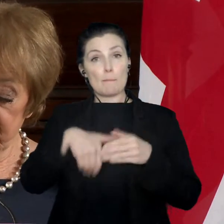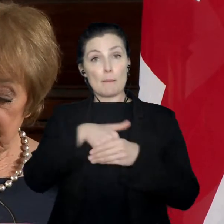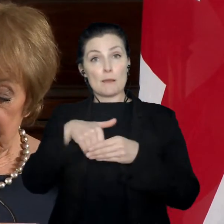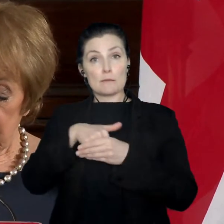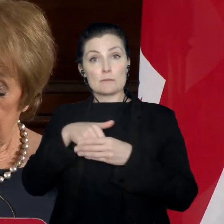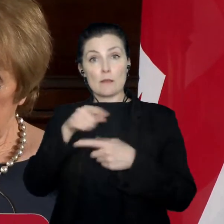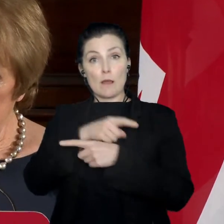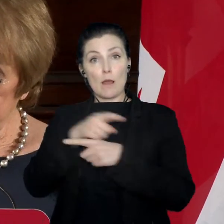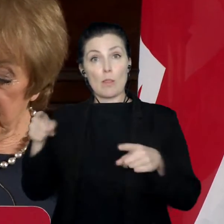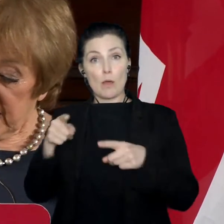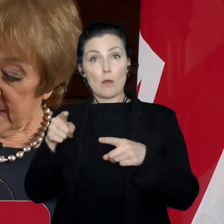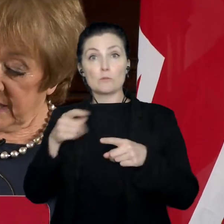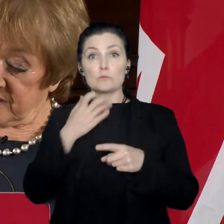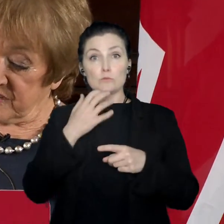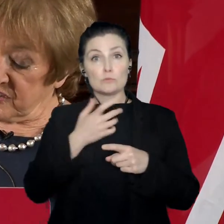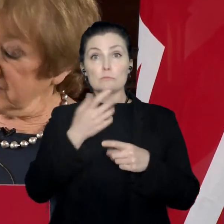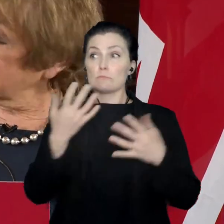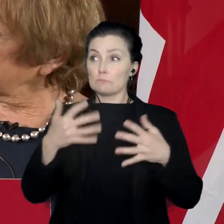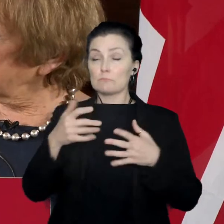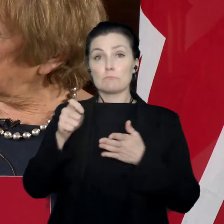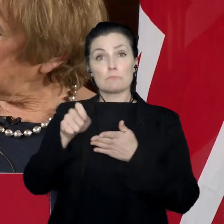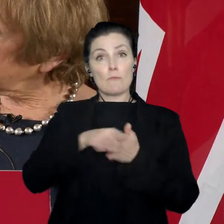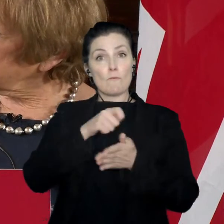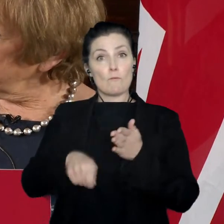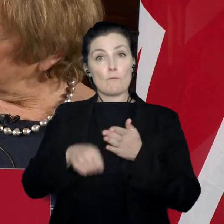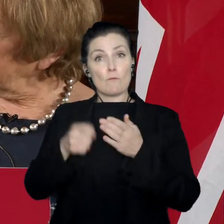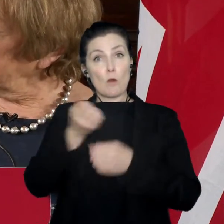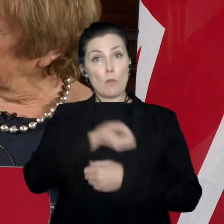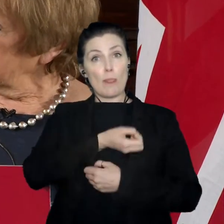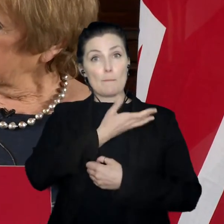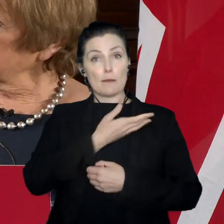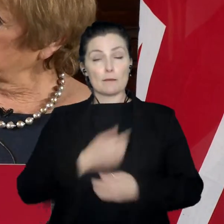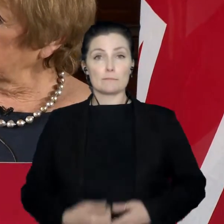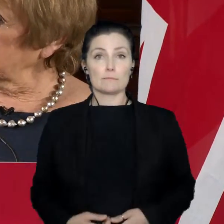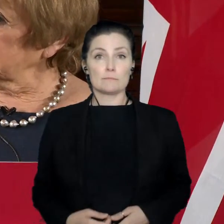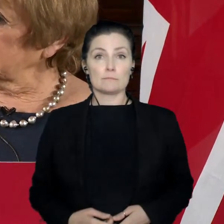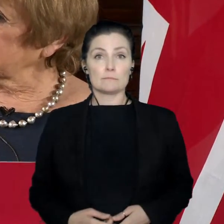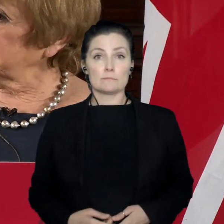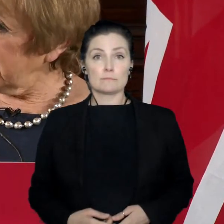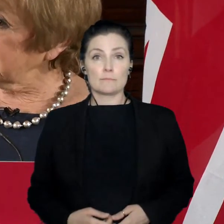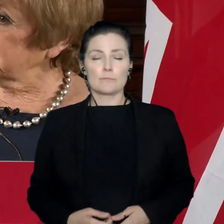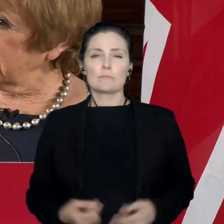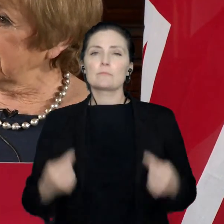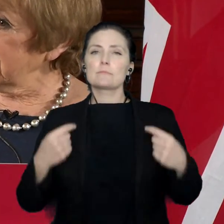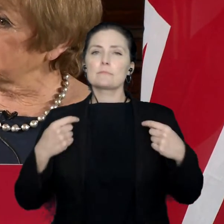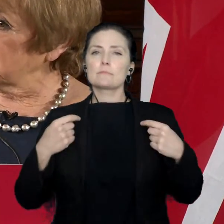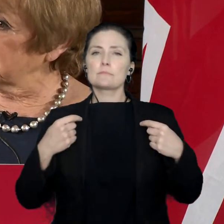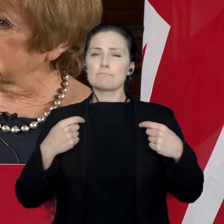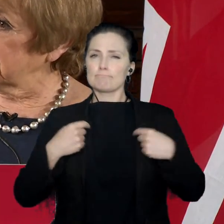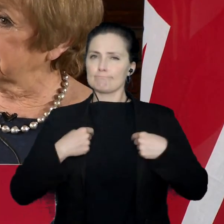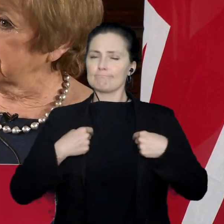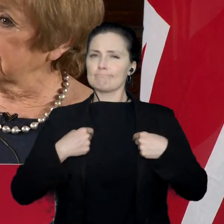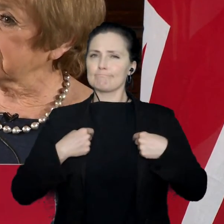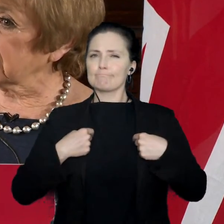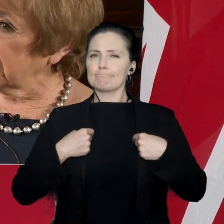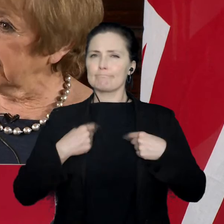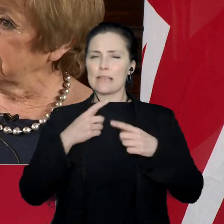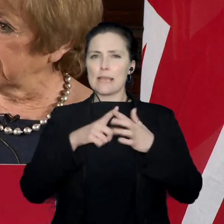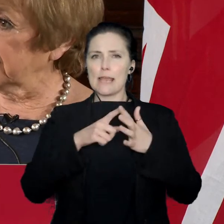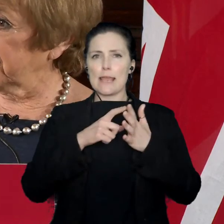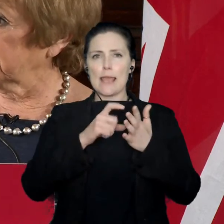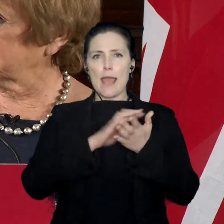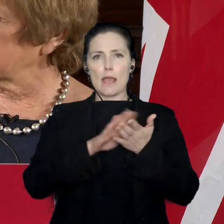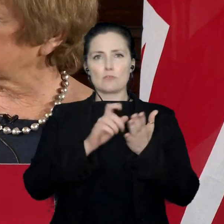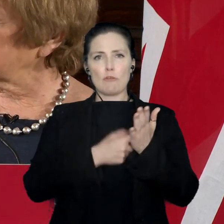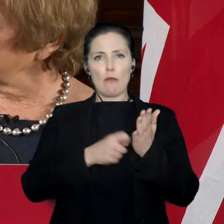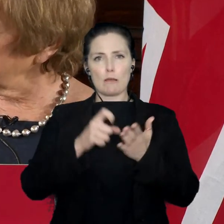Labour. It's, for me as well, the fact that the EHRC have given us a clean